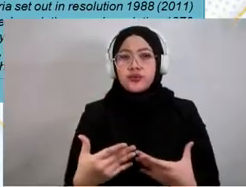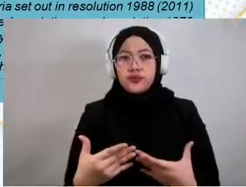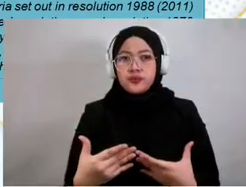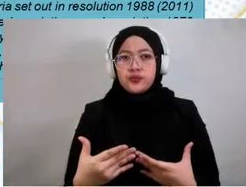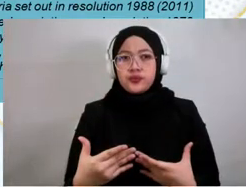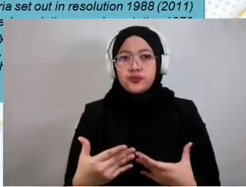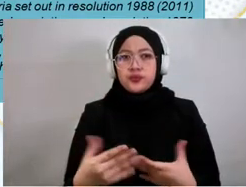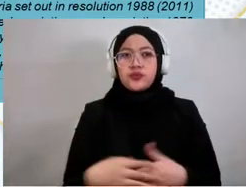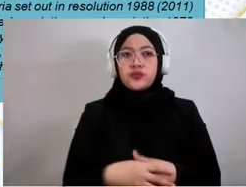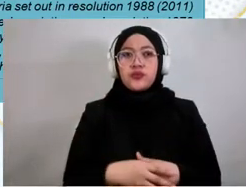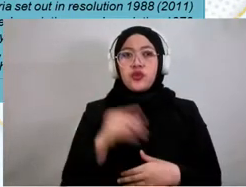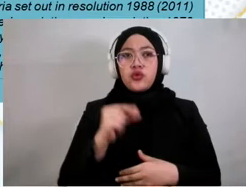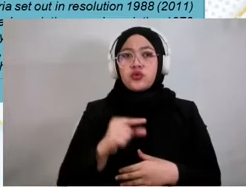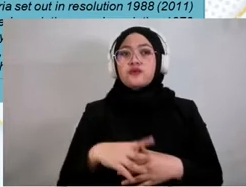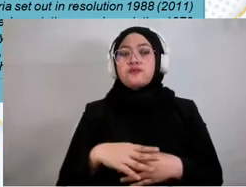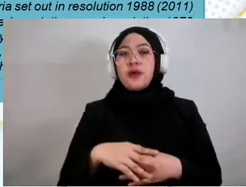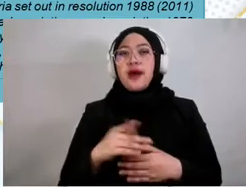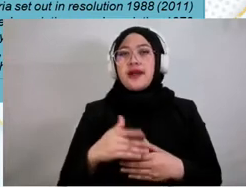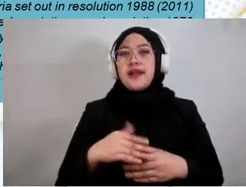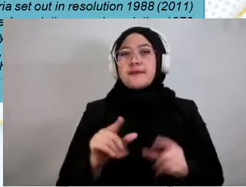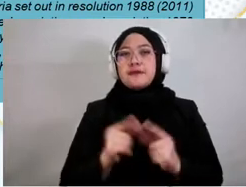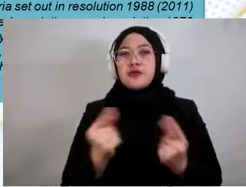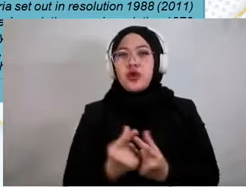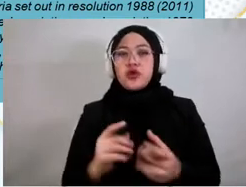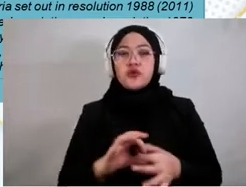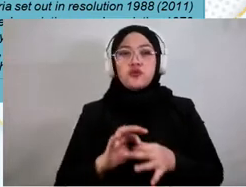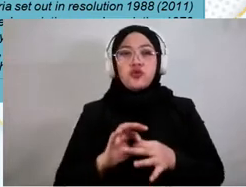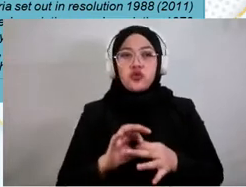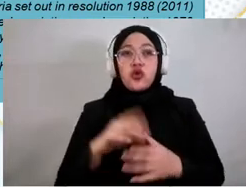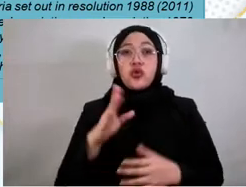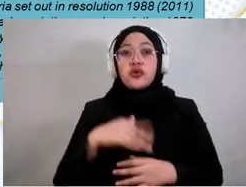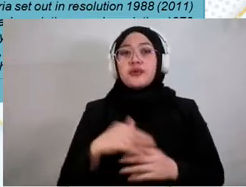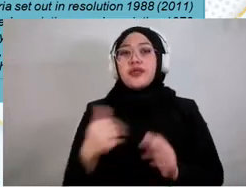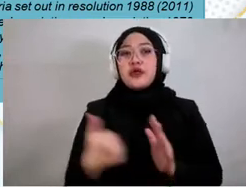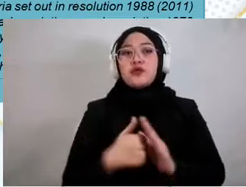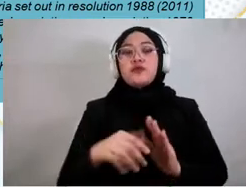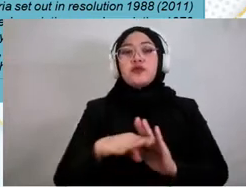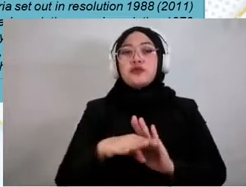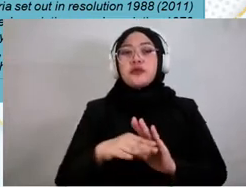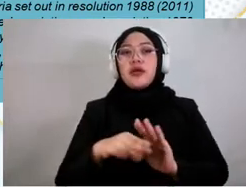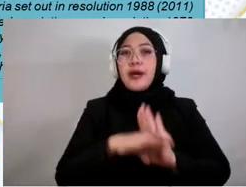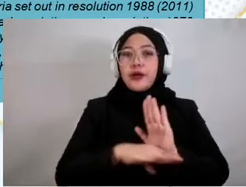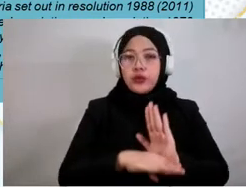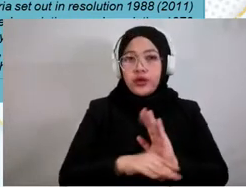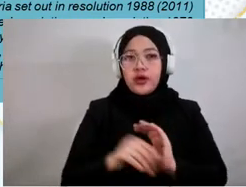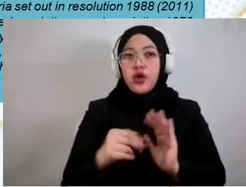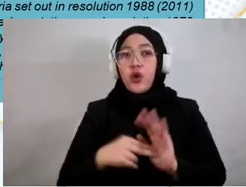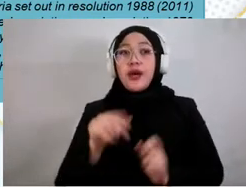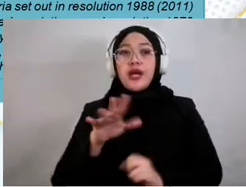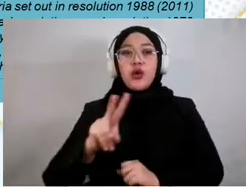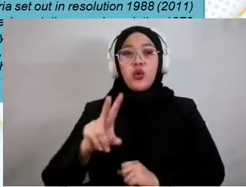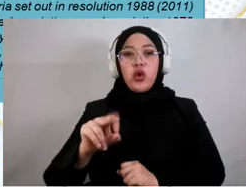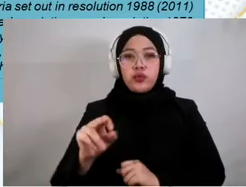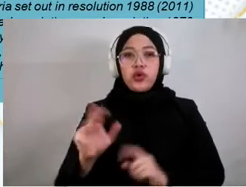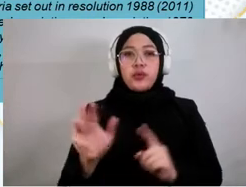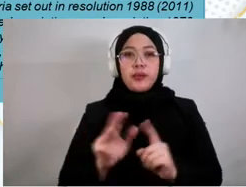indiscriminate approach towards the use of the Law Number 5 of 2018. And again,